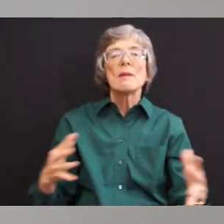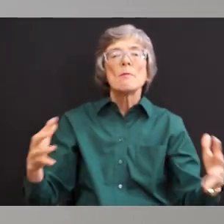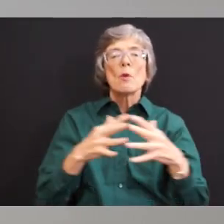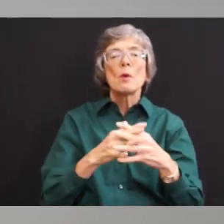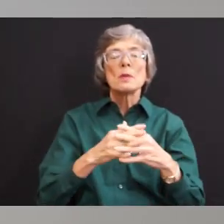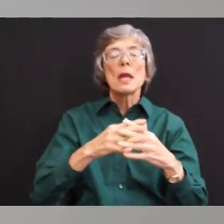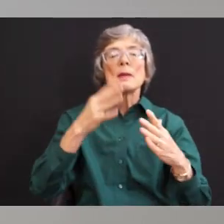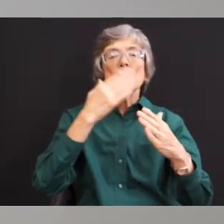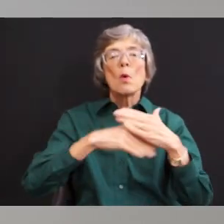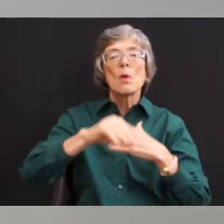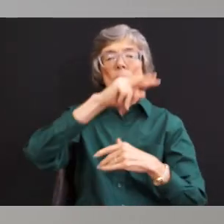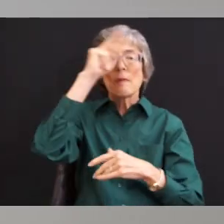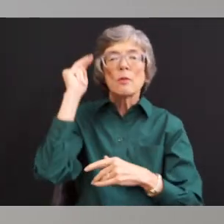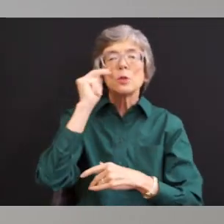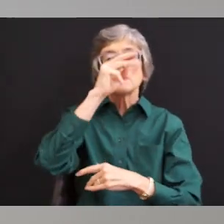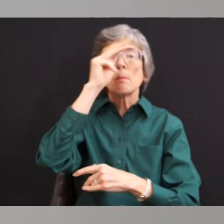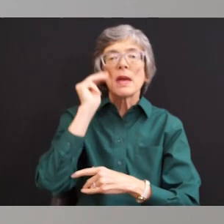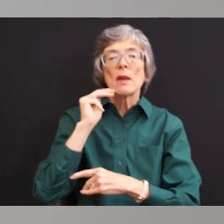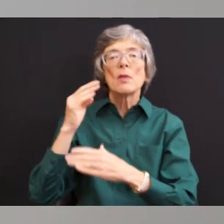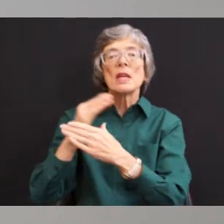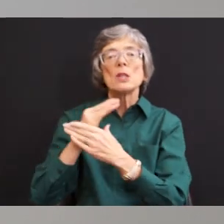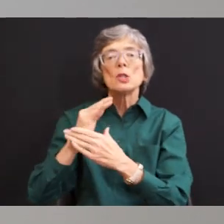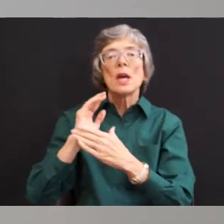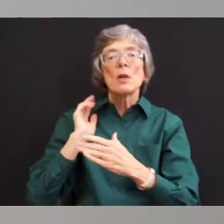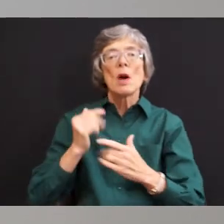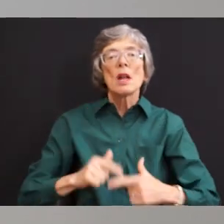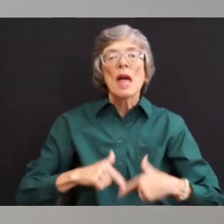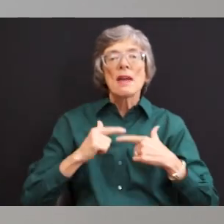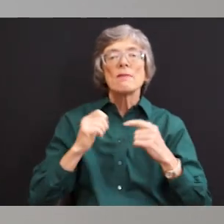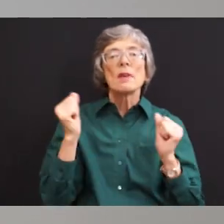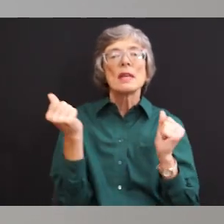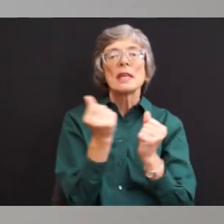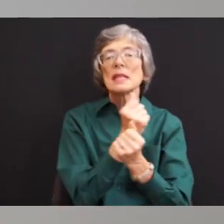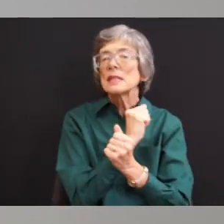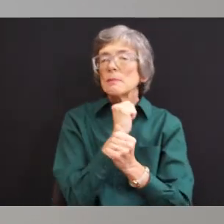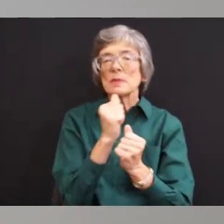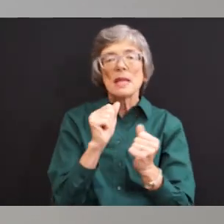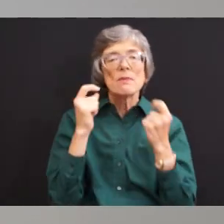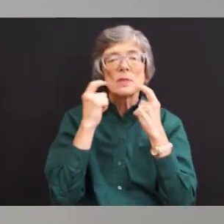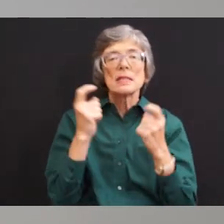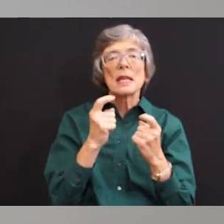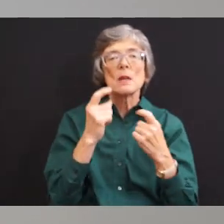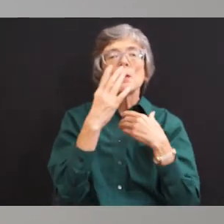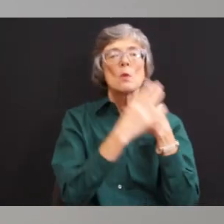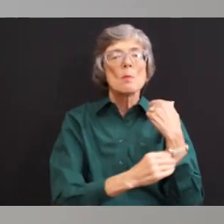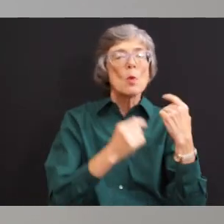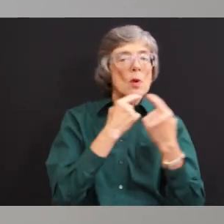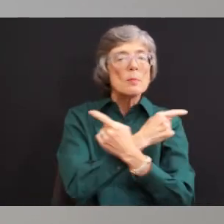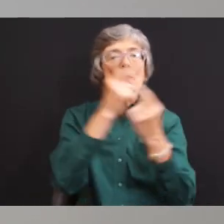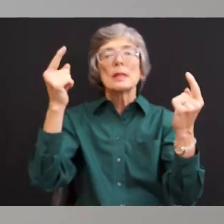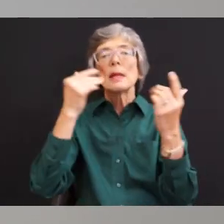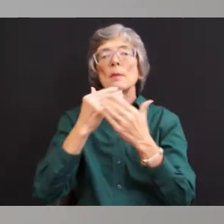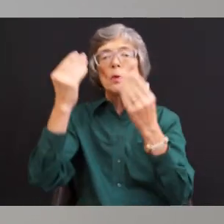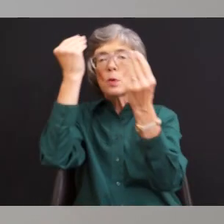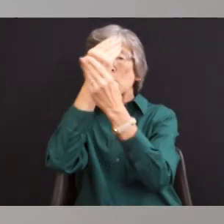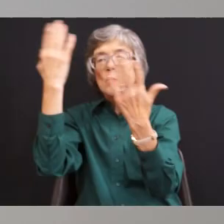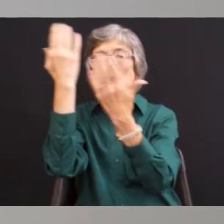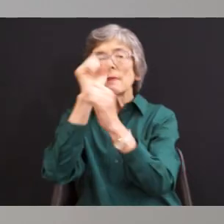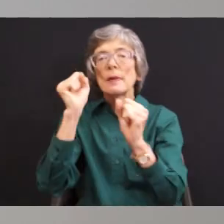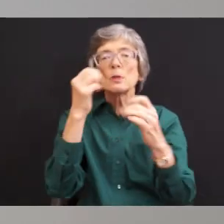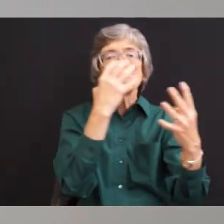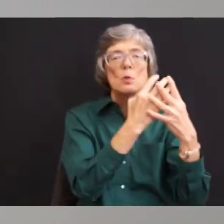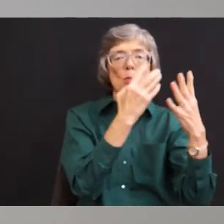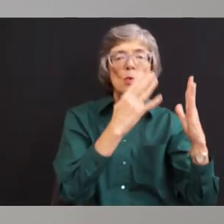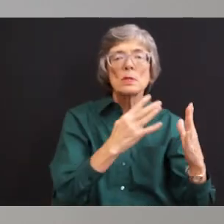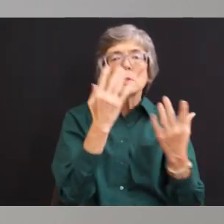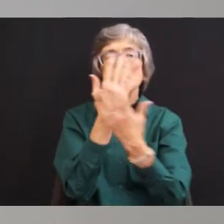Virgin Mary, he shared our human nature in all things but sin. To the poor he proclaimed the good news of salvation, to prisoners freedom, and